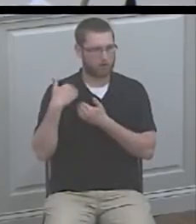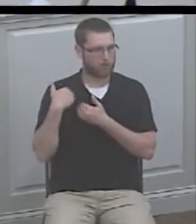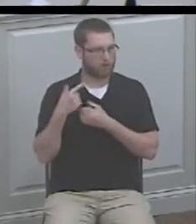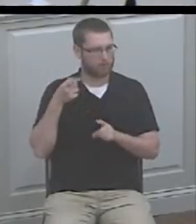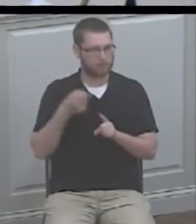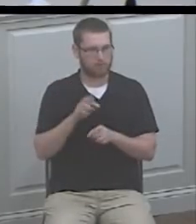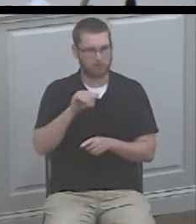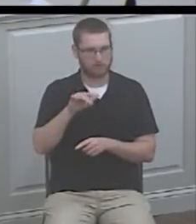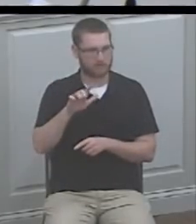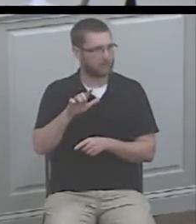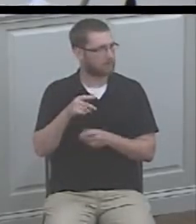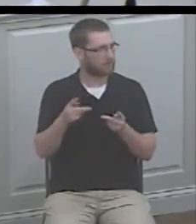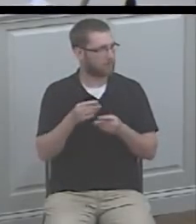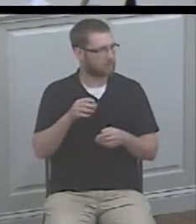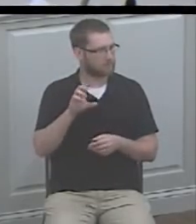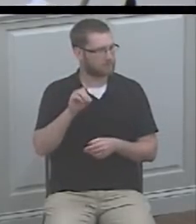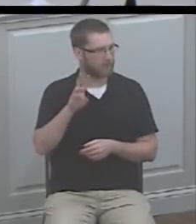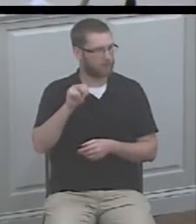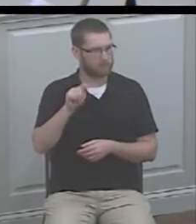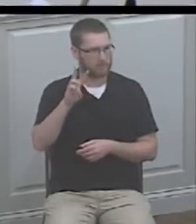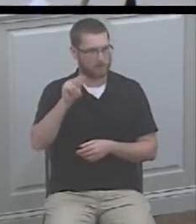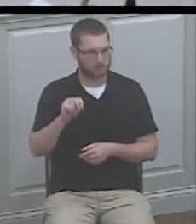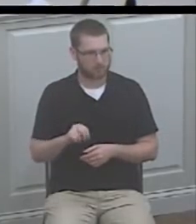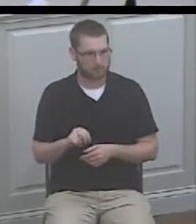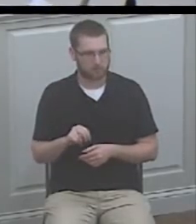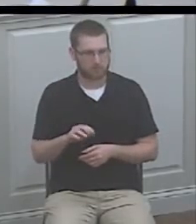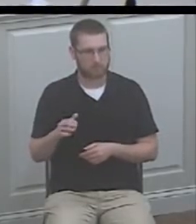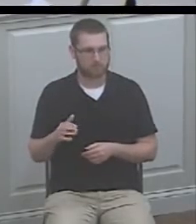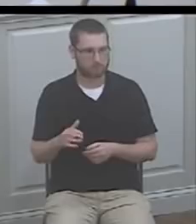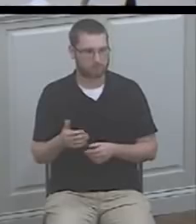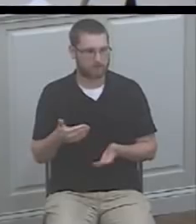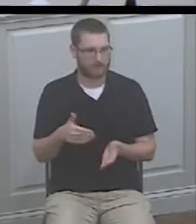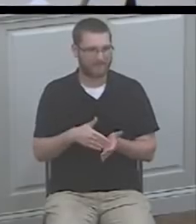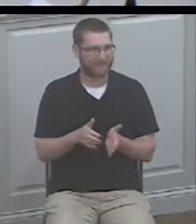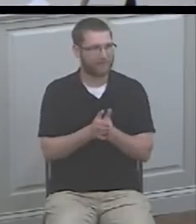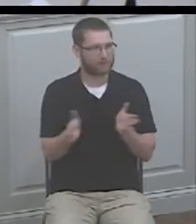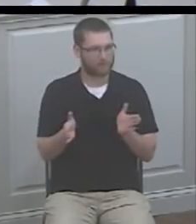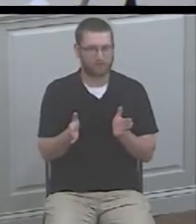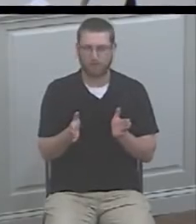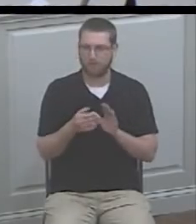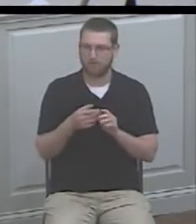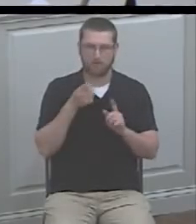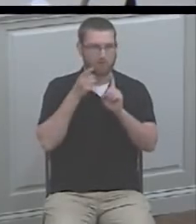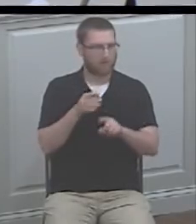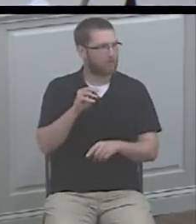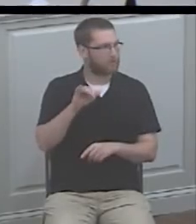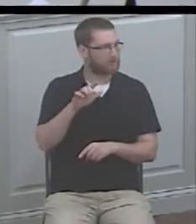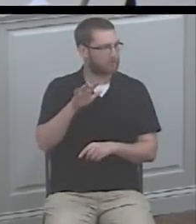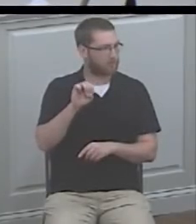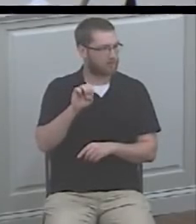retail establishments downtown. Well, again, the general premise of the municipal order is to